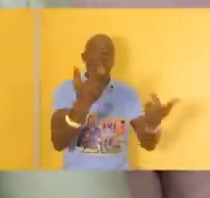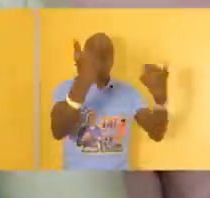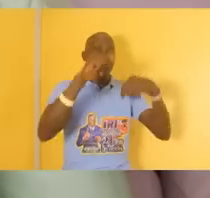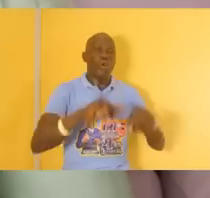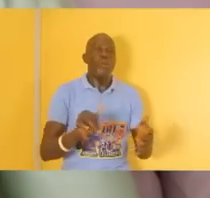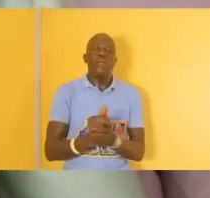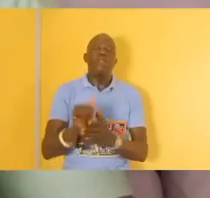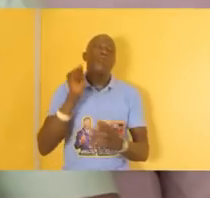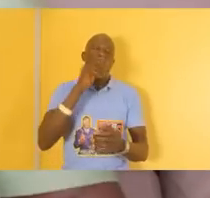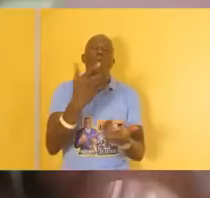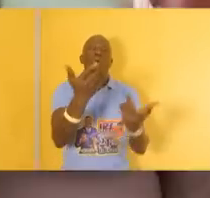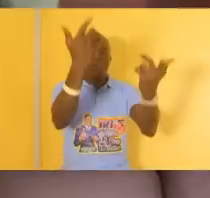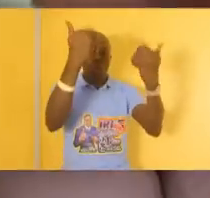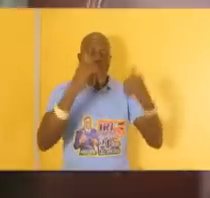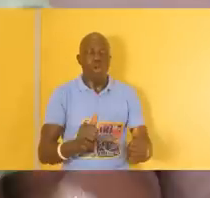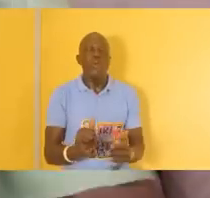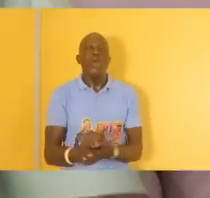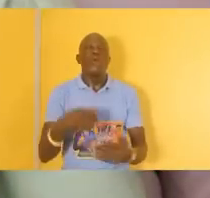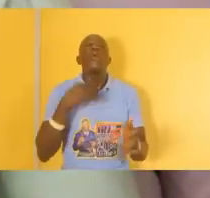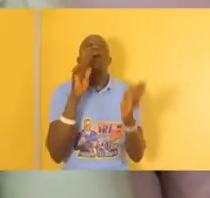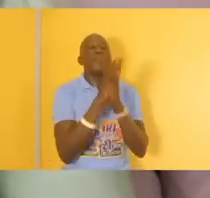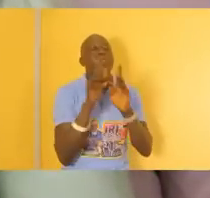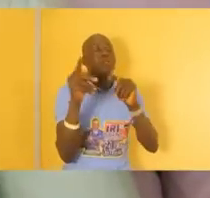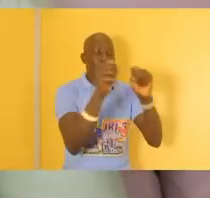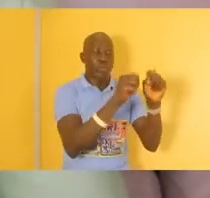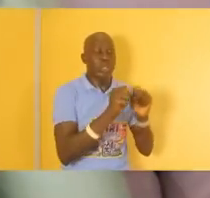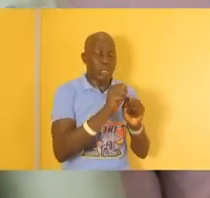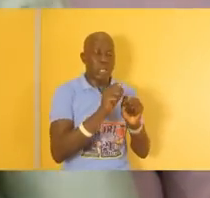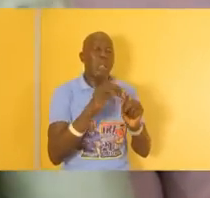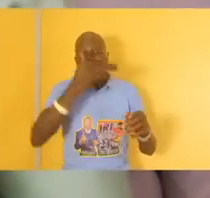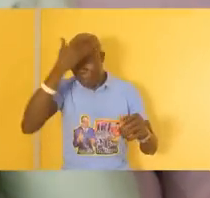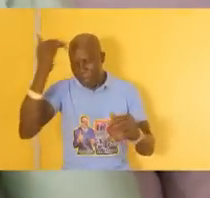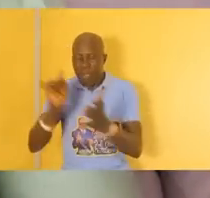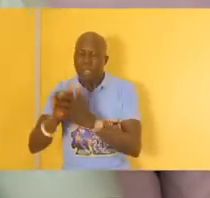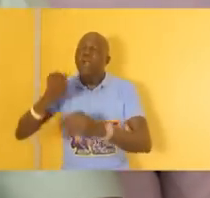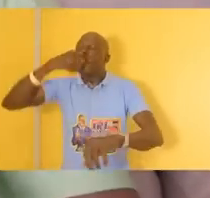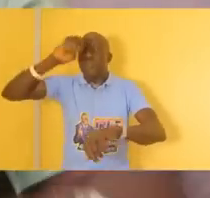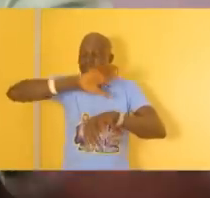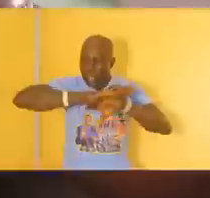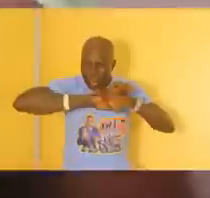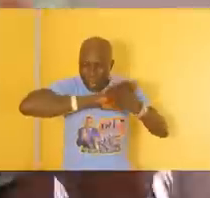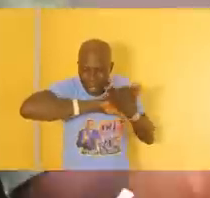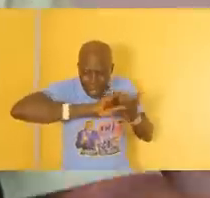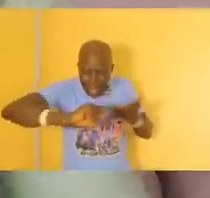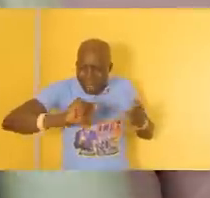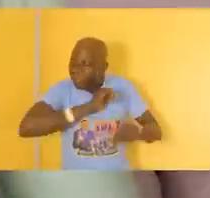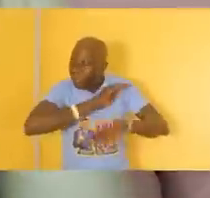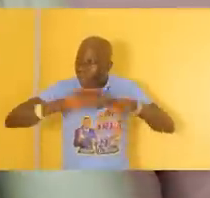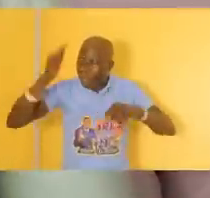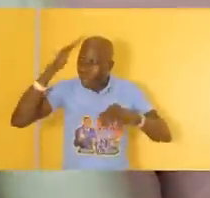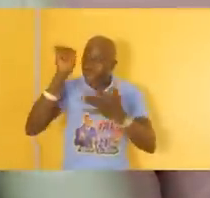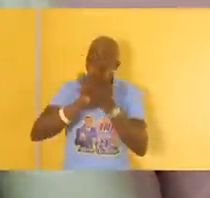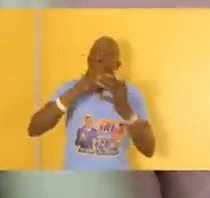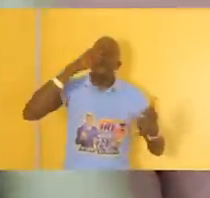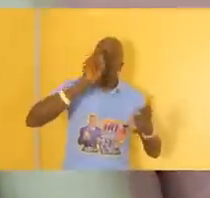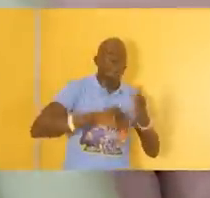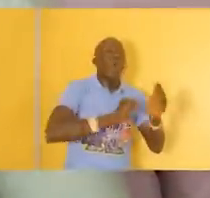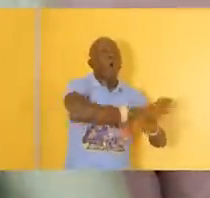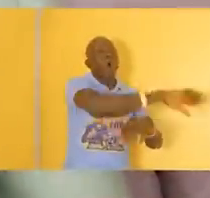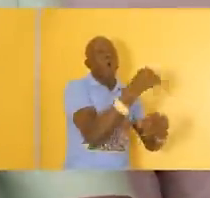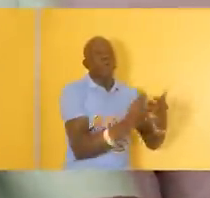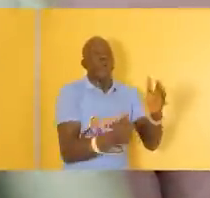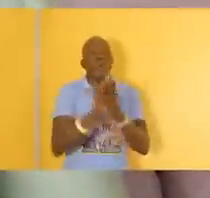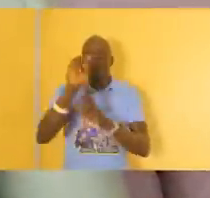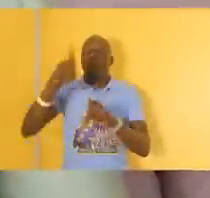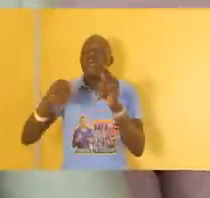true. He traveled. Came back to Nigeria. To apologize for the woman. The woman said she has said it. I said it go.